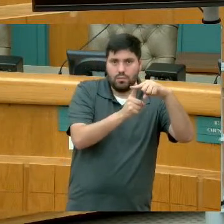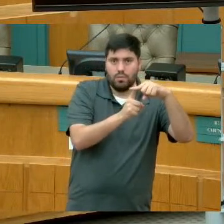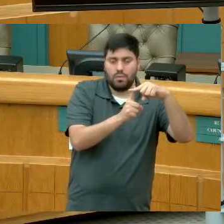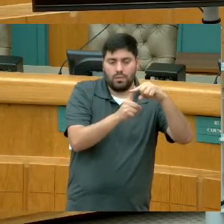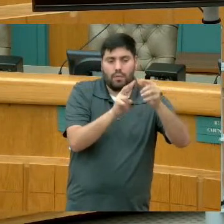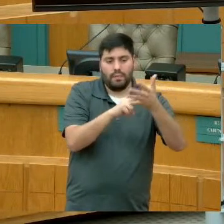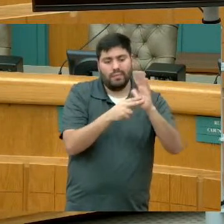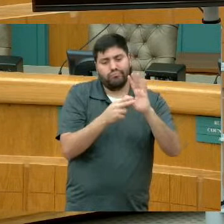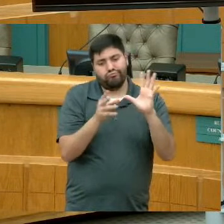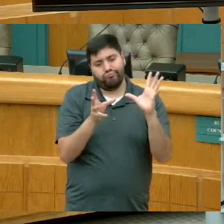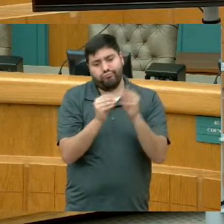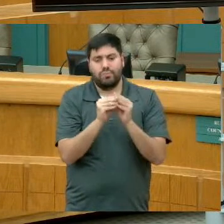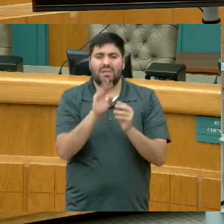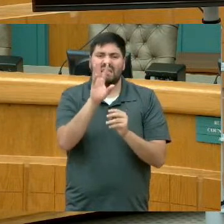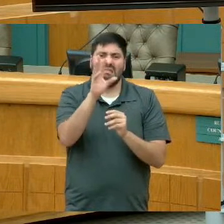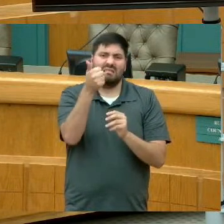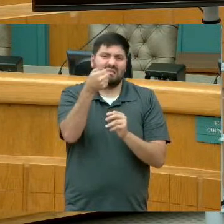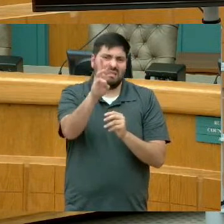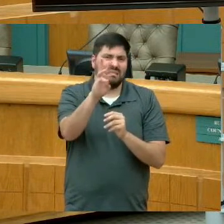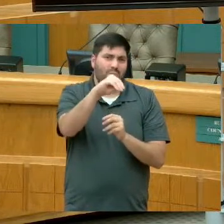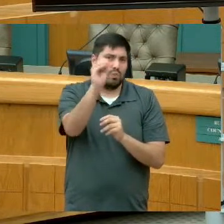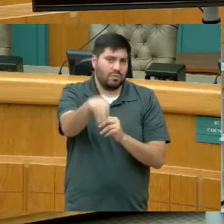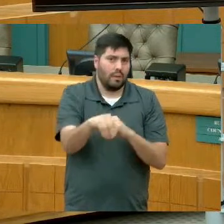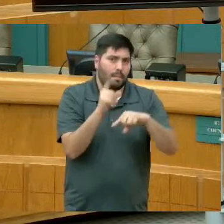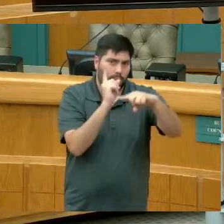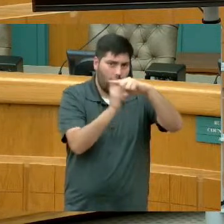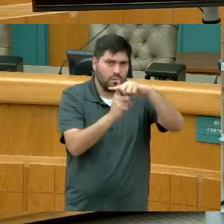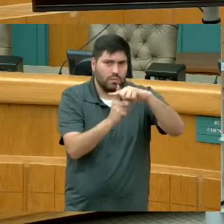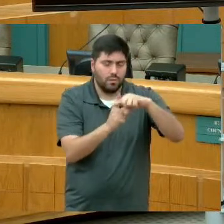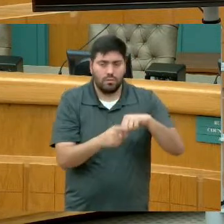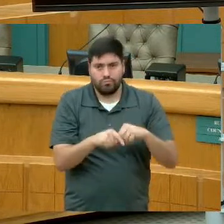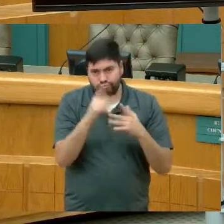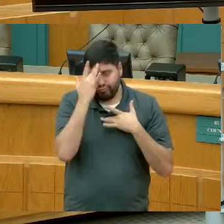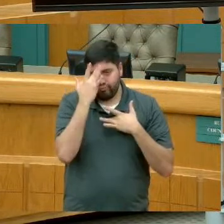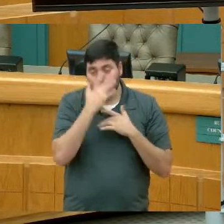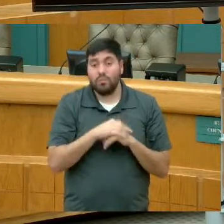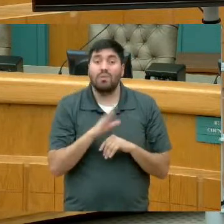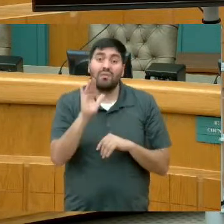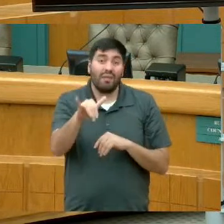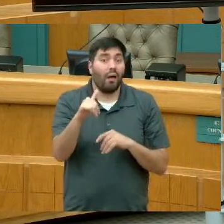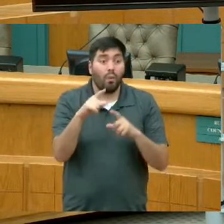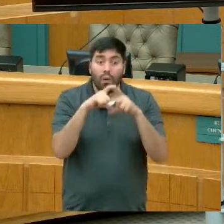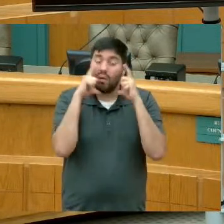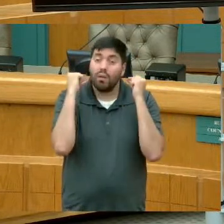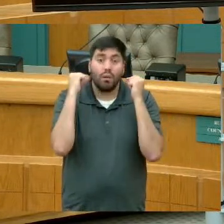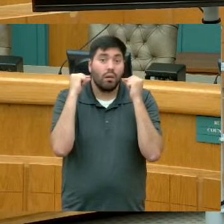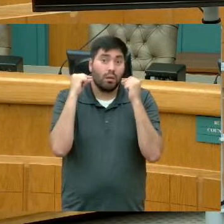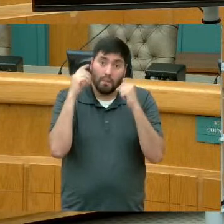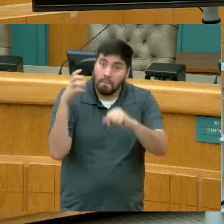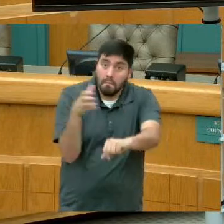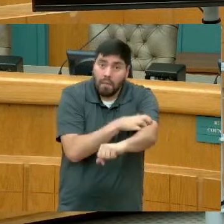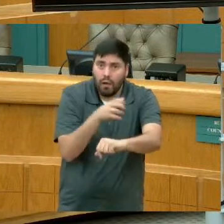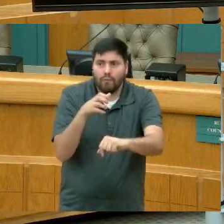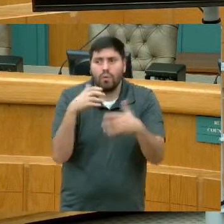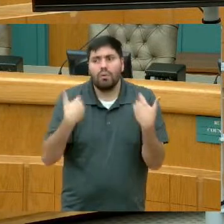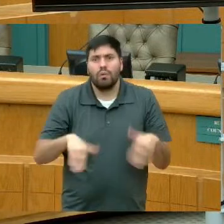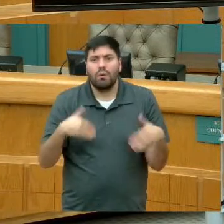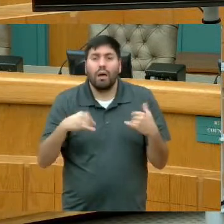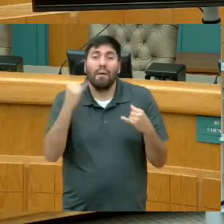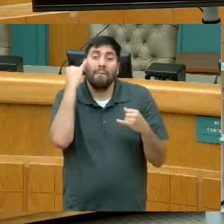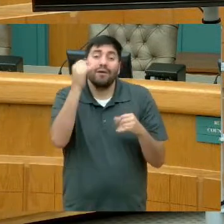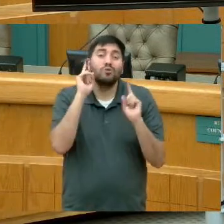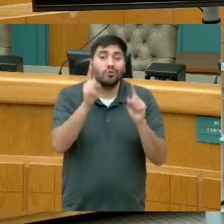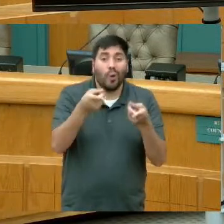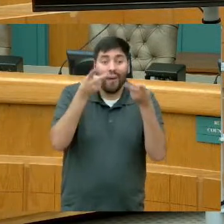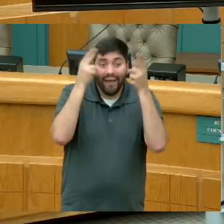positivity of 16%. So I'm going to talk a little bit about the power of wearing a mask. Imagine you